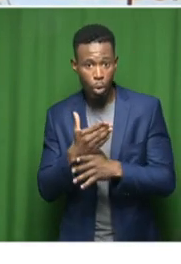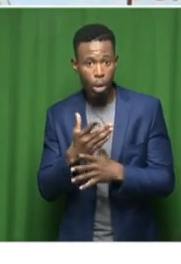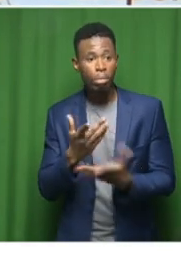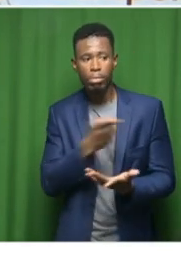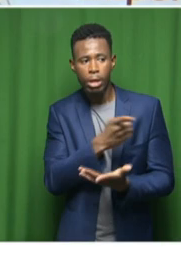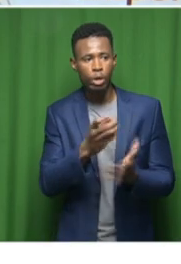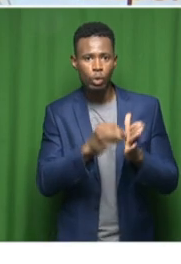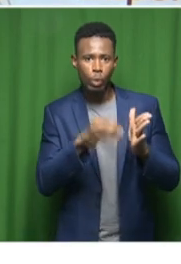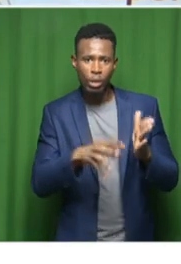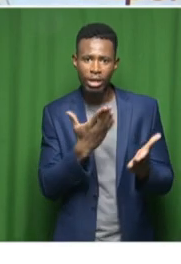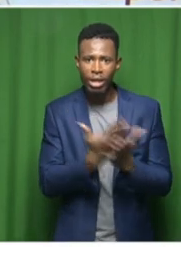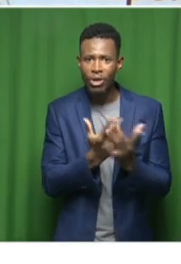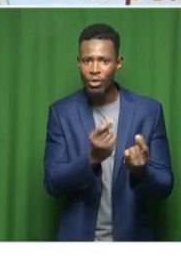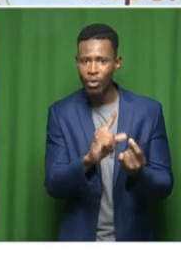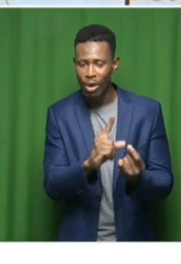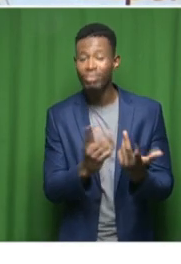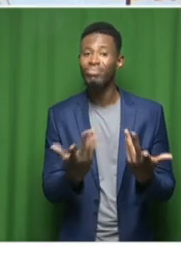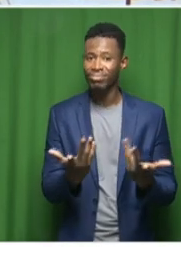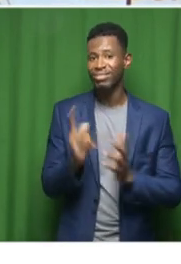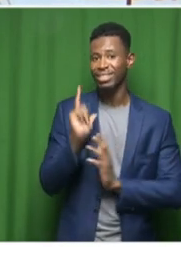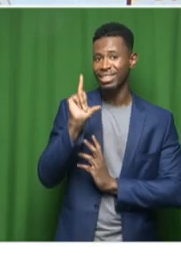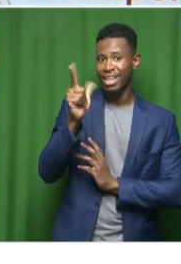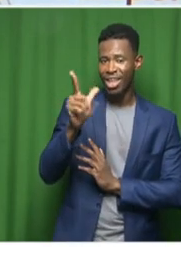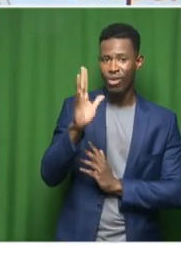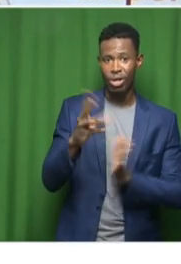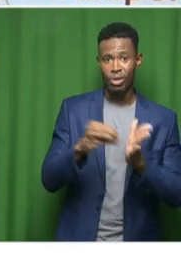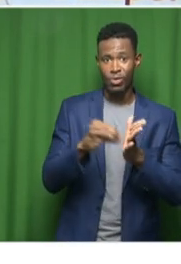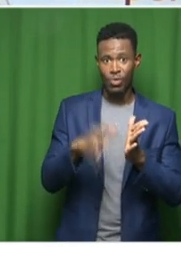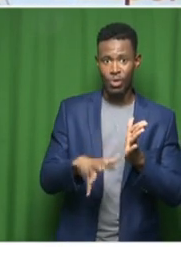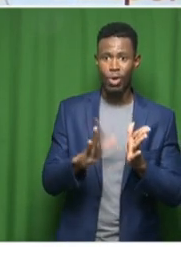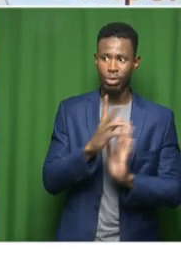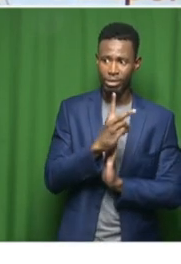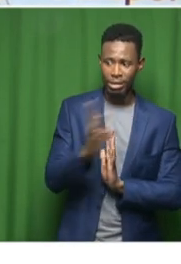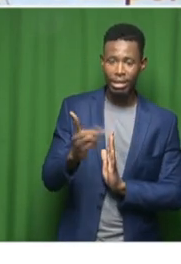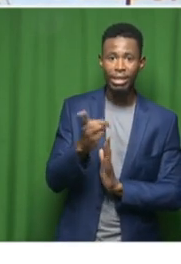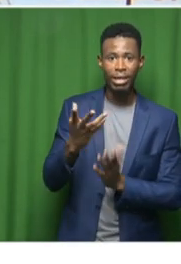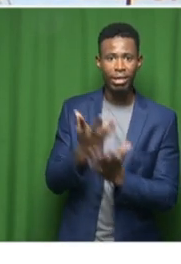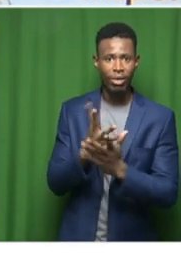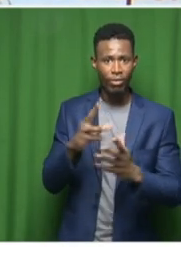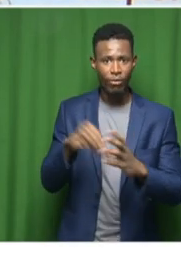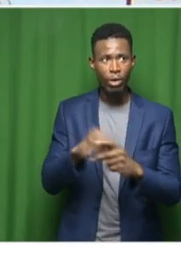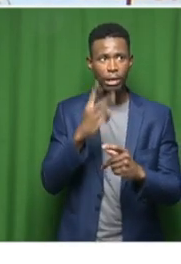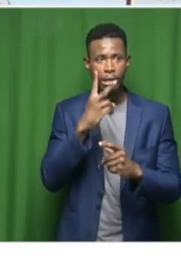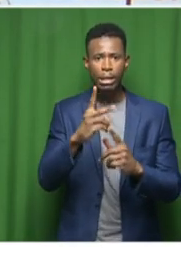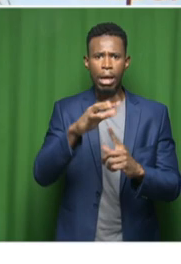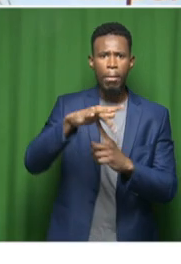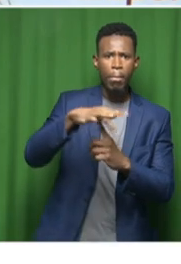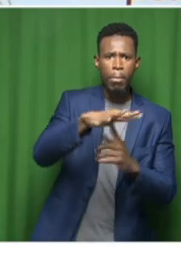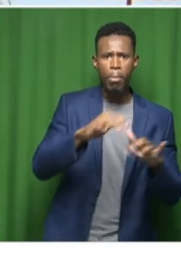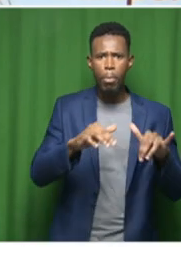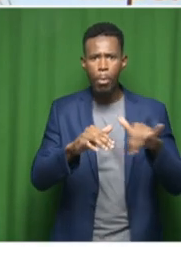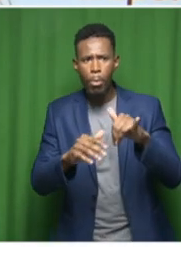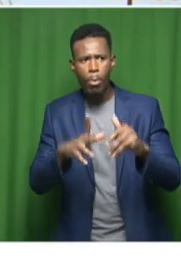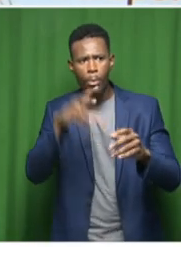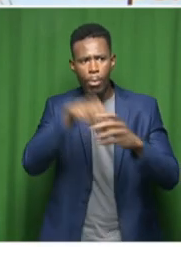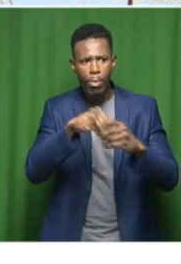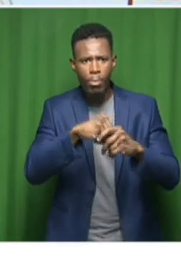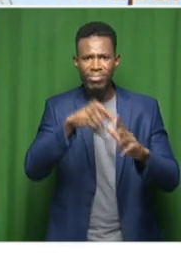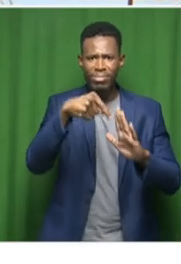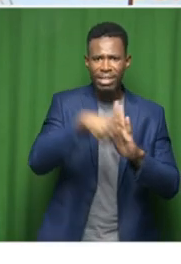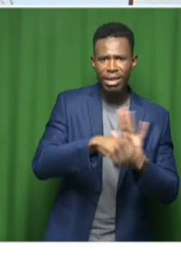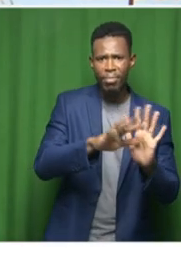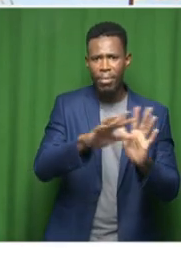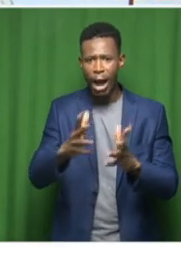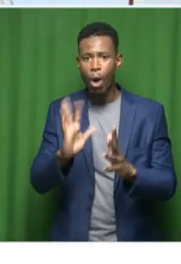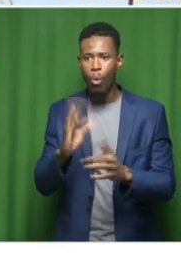we'll see students here later on getting a first-hand experience of the whole machinery of civil aviation. Earlier on, we spoke to